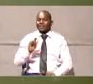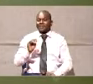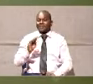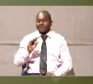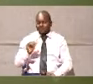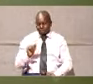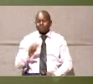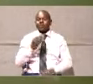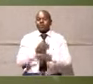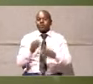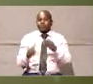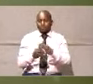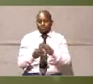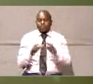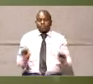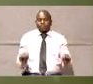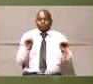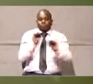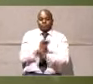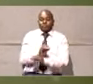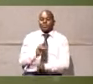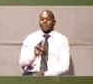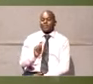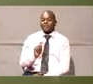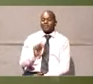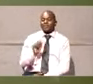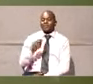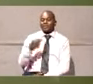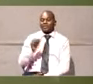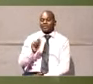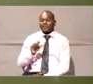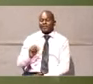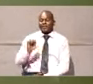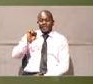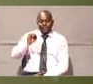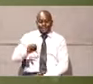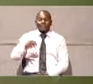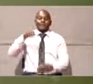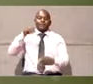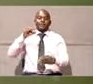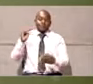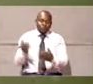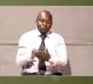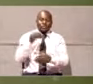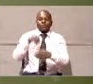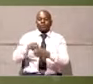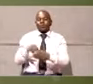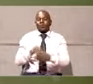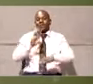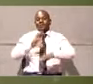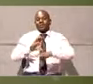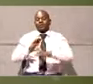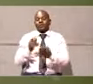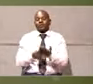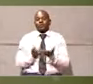means a builder, succeeds Archbishop Ntagali as the ninth Archbishop of the Church of Uganda of the